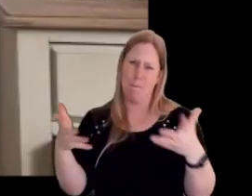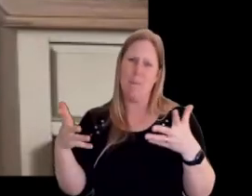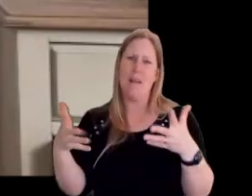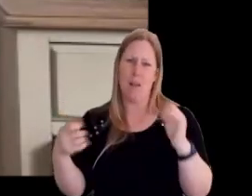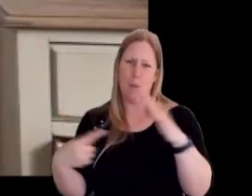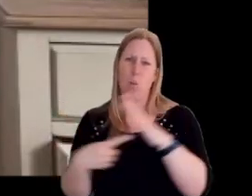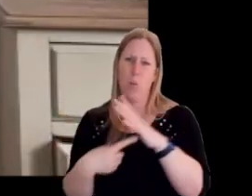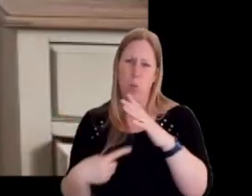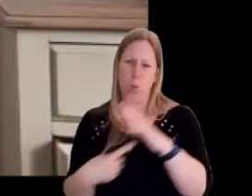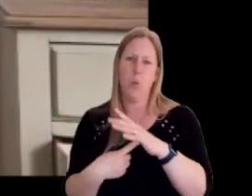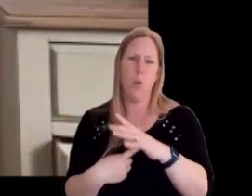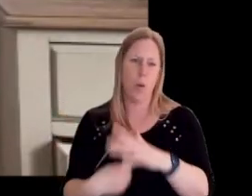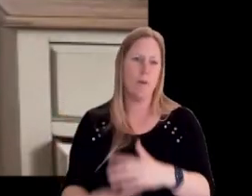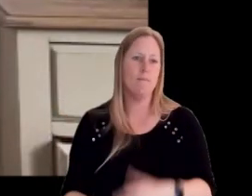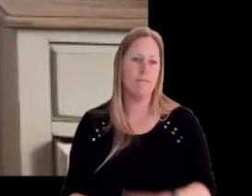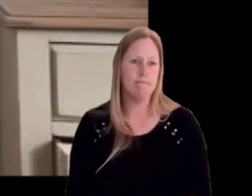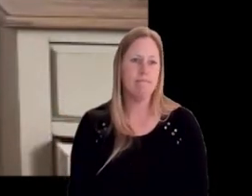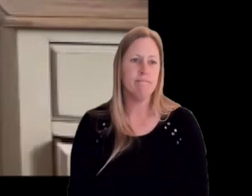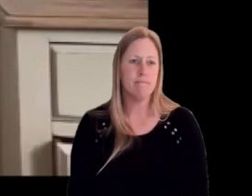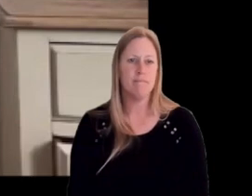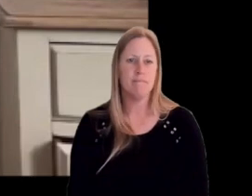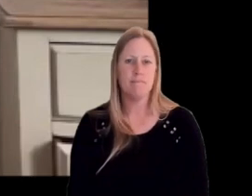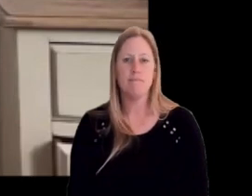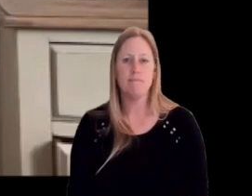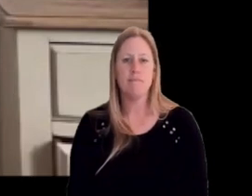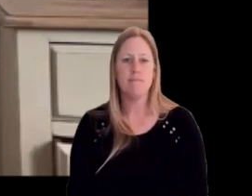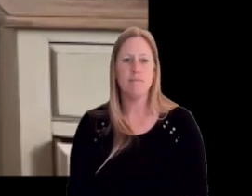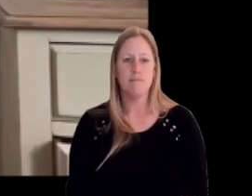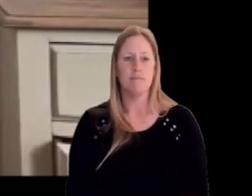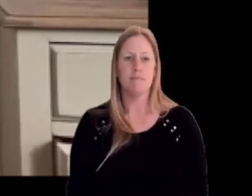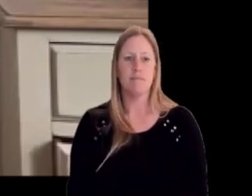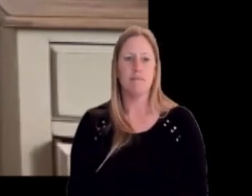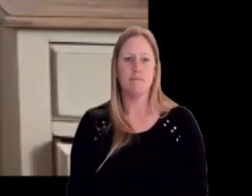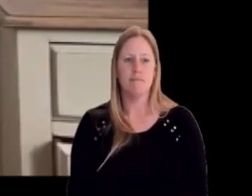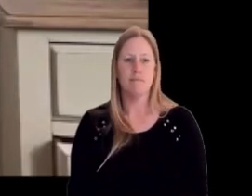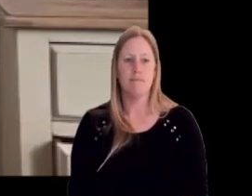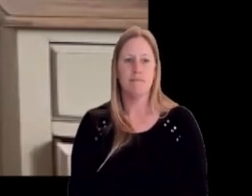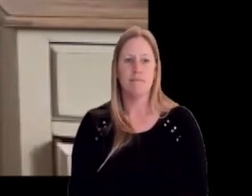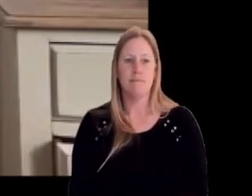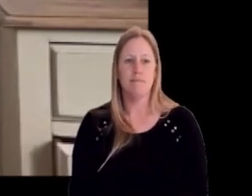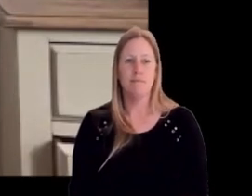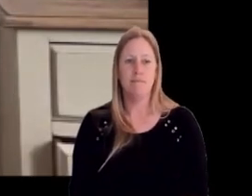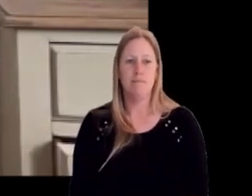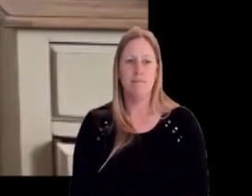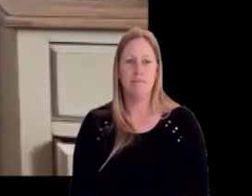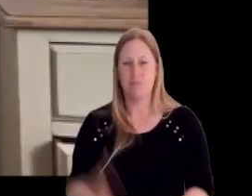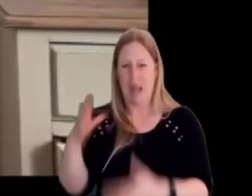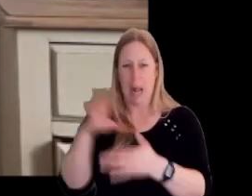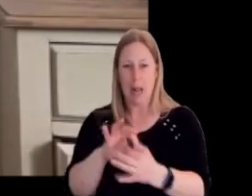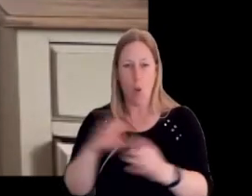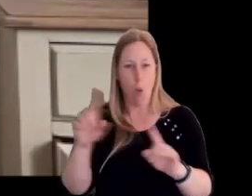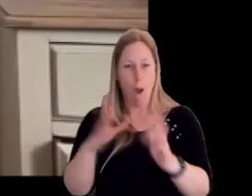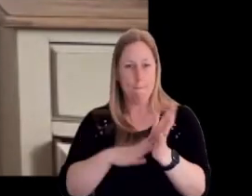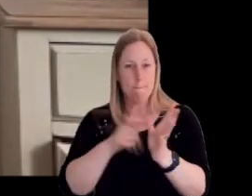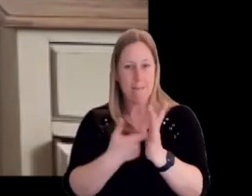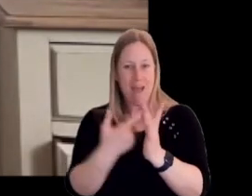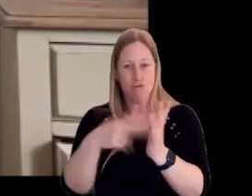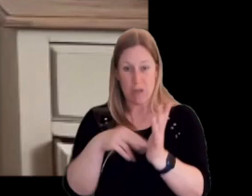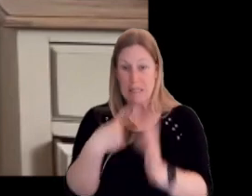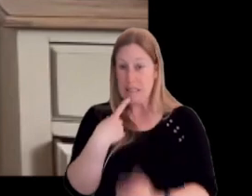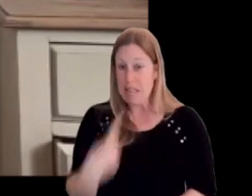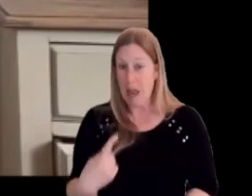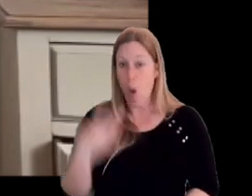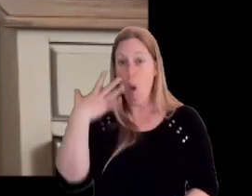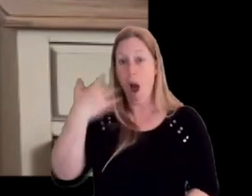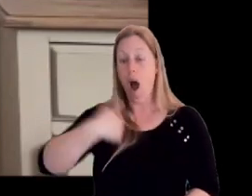I think one of the things that to come back to what Mariam was saying, when I first started